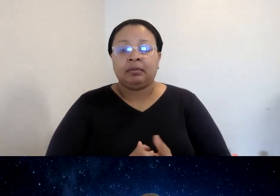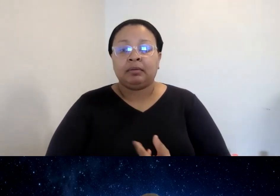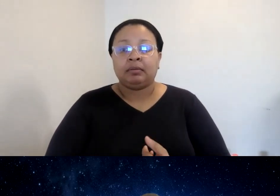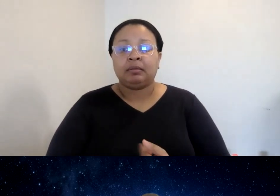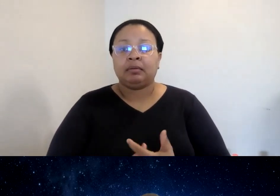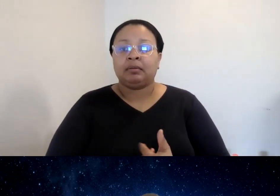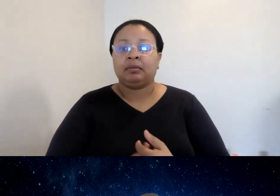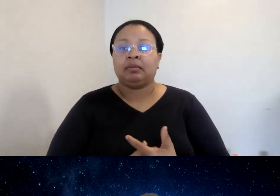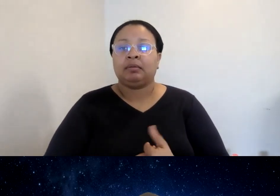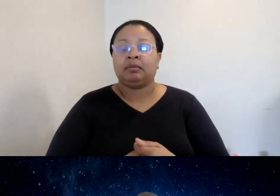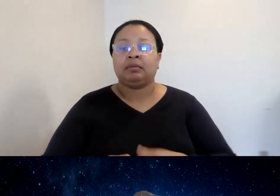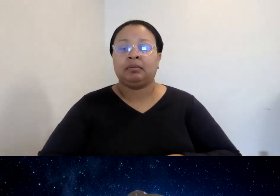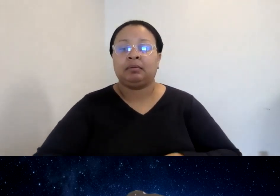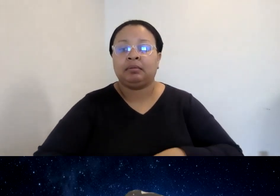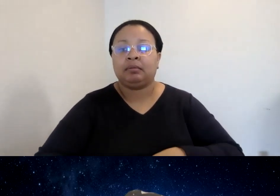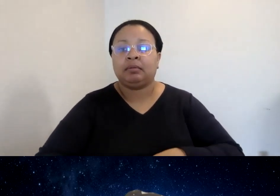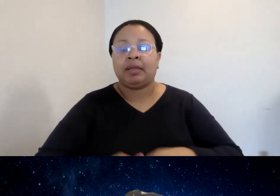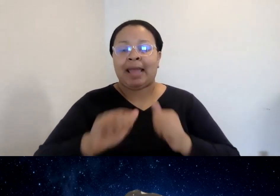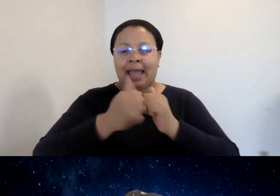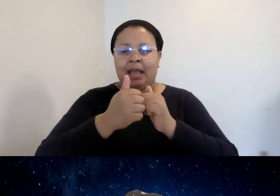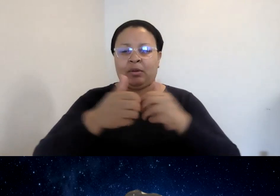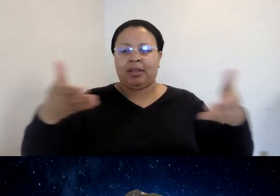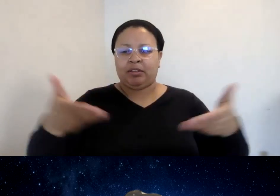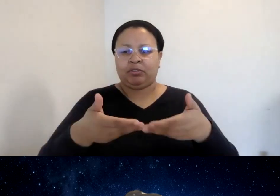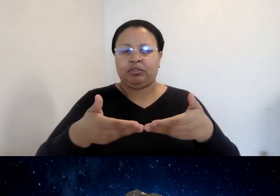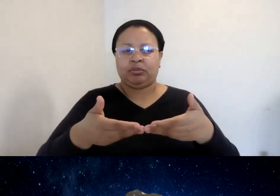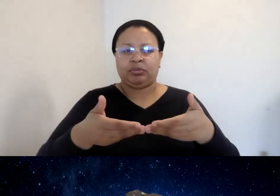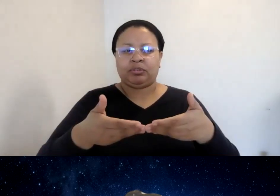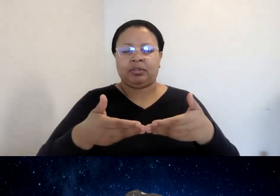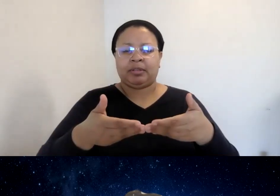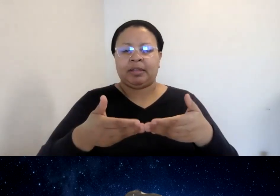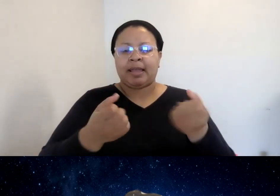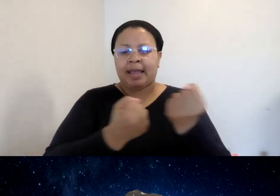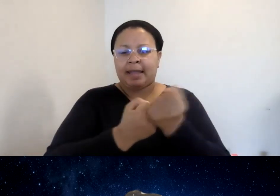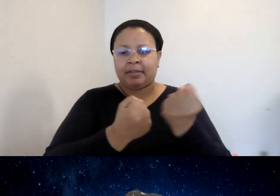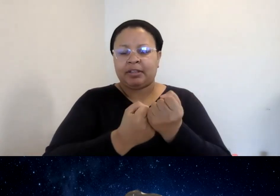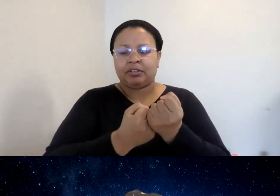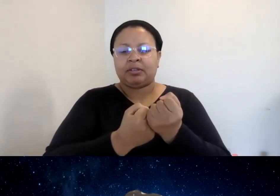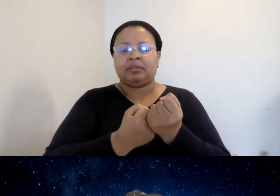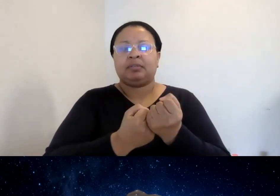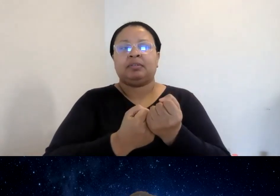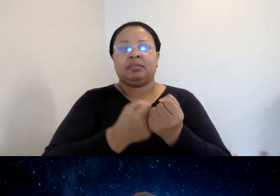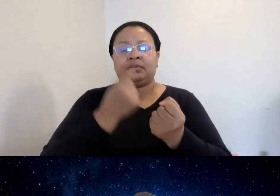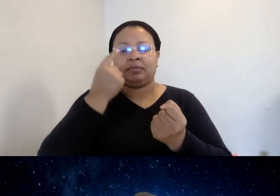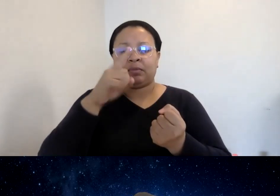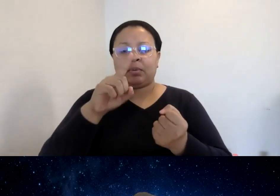would I introduce to advocate for inclusion in the agency where I work? I work for a Center for Independent Living.